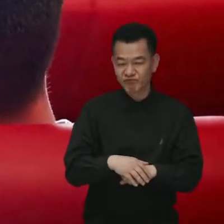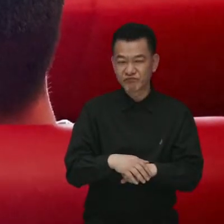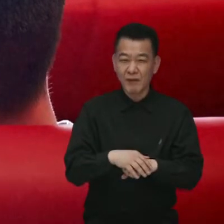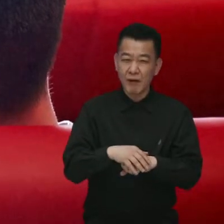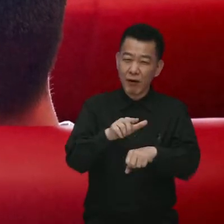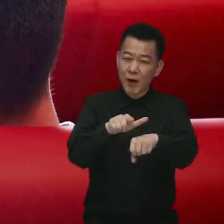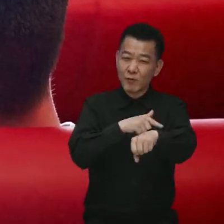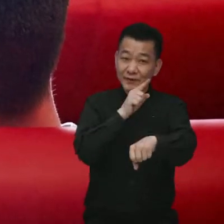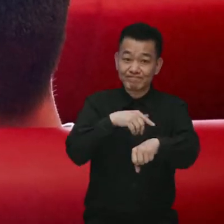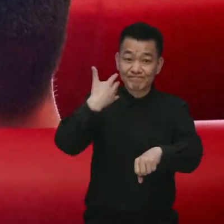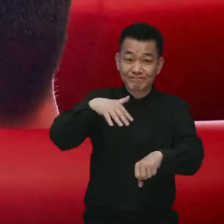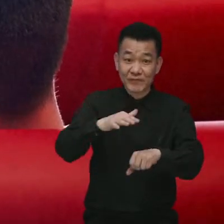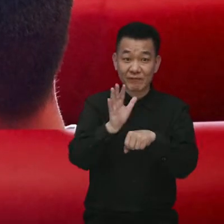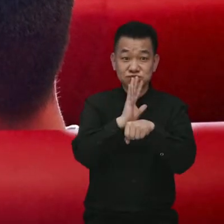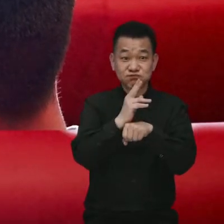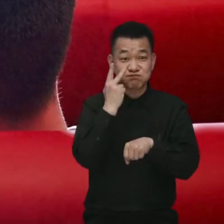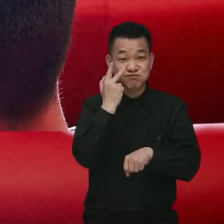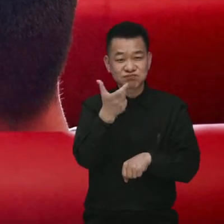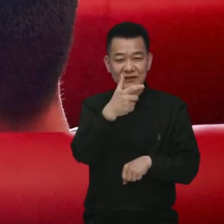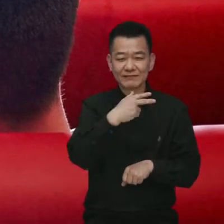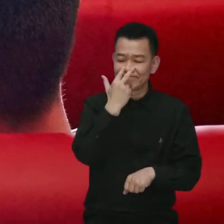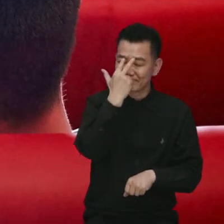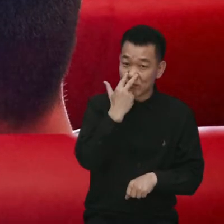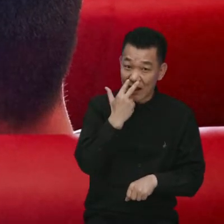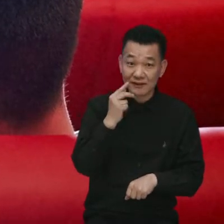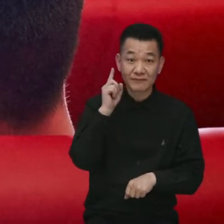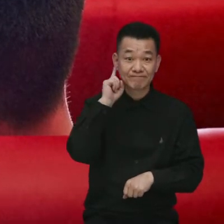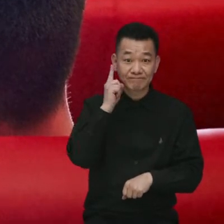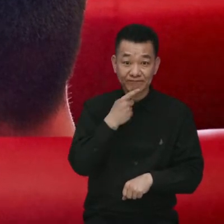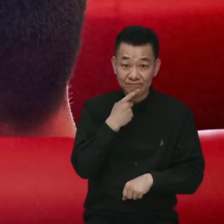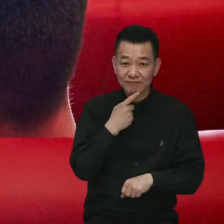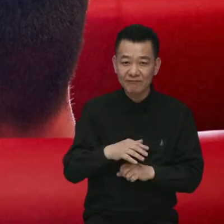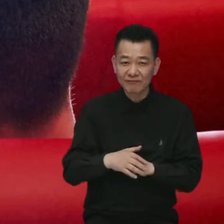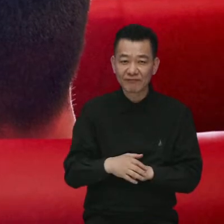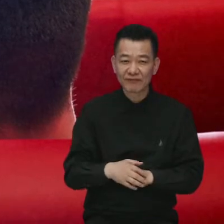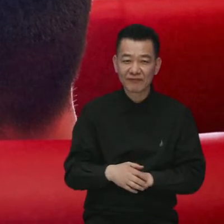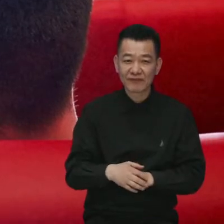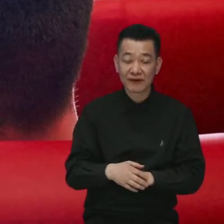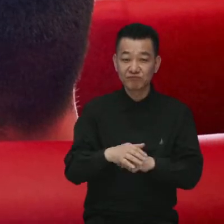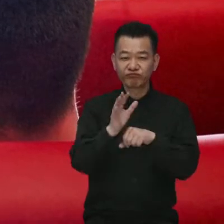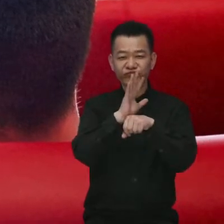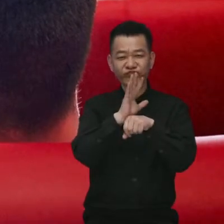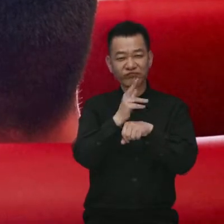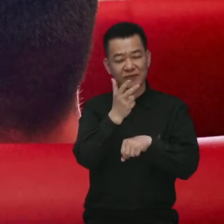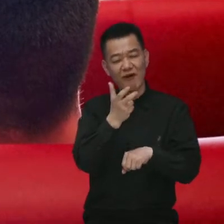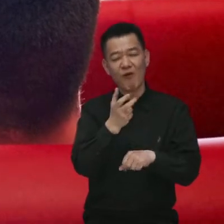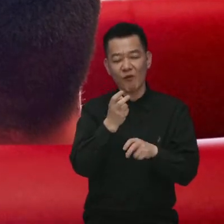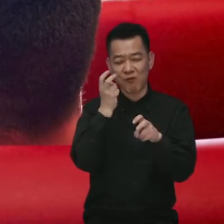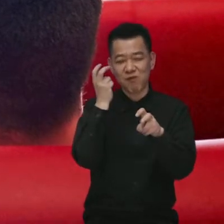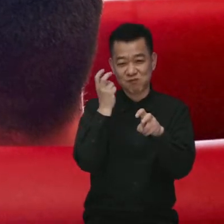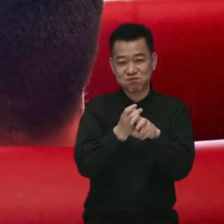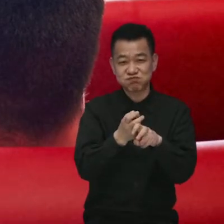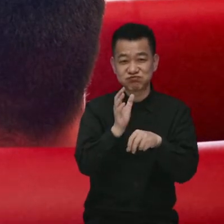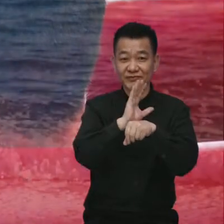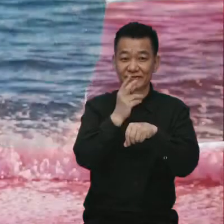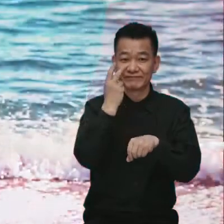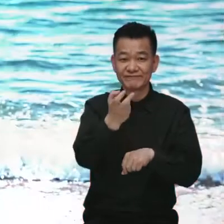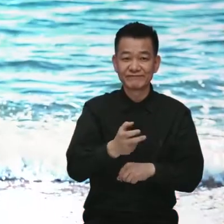If there is no support for persons with visual disabilities or hearing disabilities, it makes them hard to watch a movie.